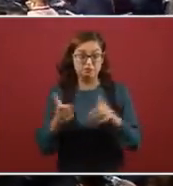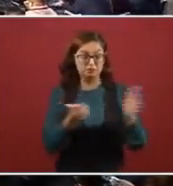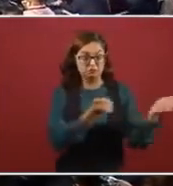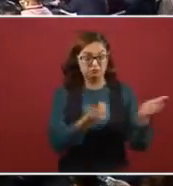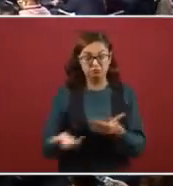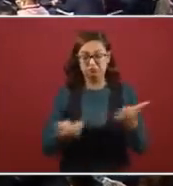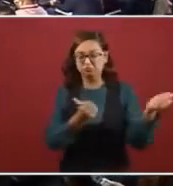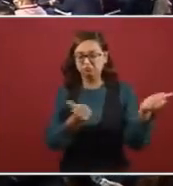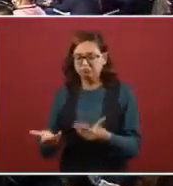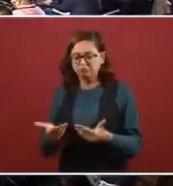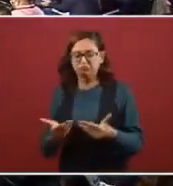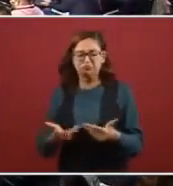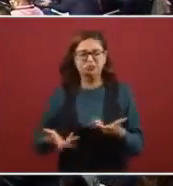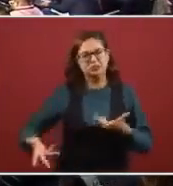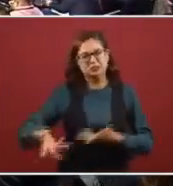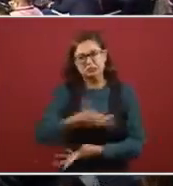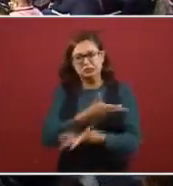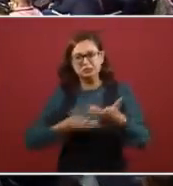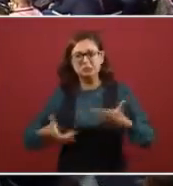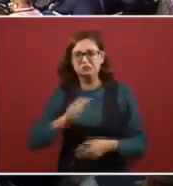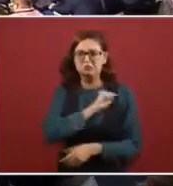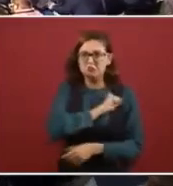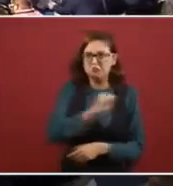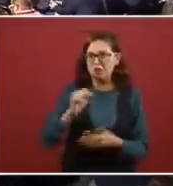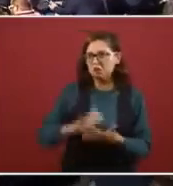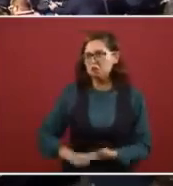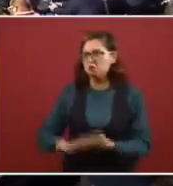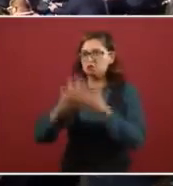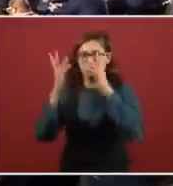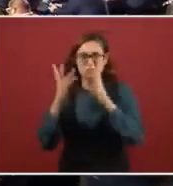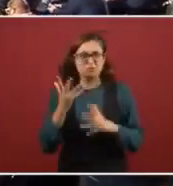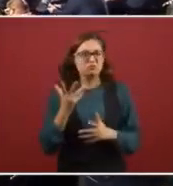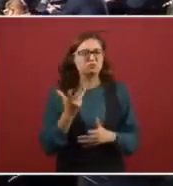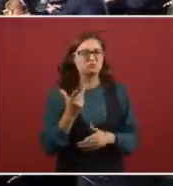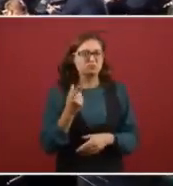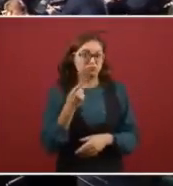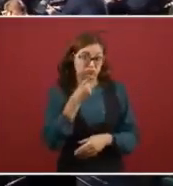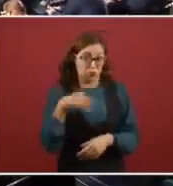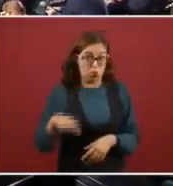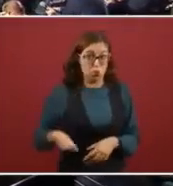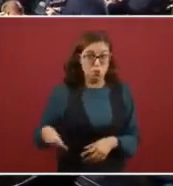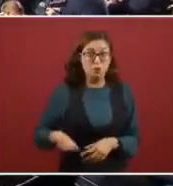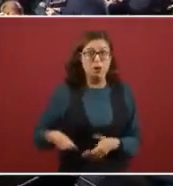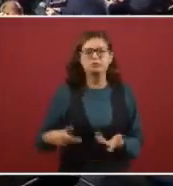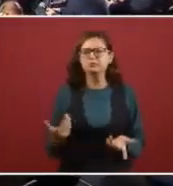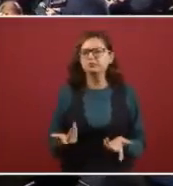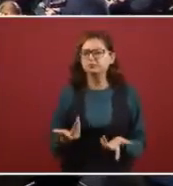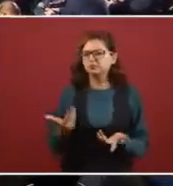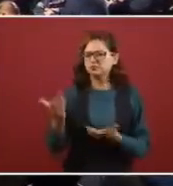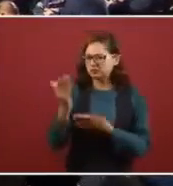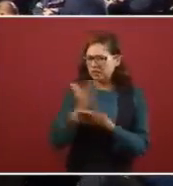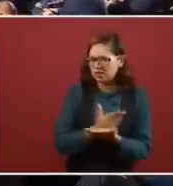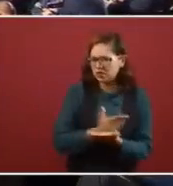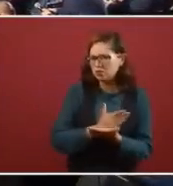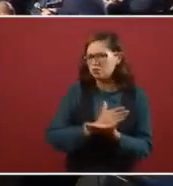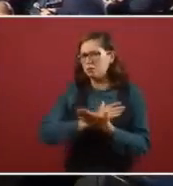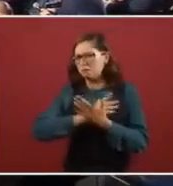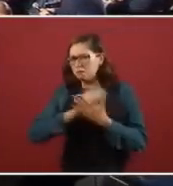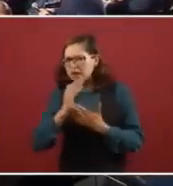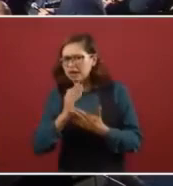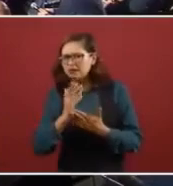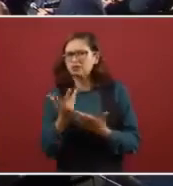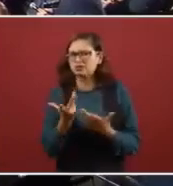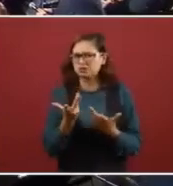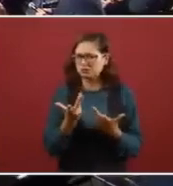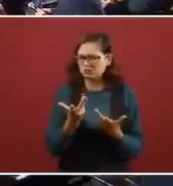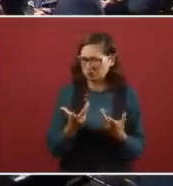haya reducido a todavía gun esta incidencia delictiva en el país? armaments being transported? Algo que influye, pero Yes,